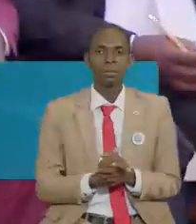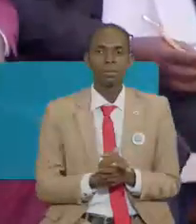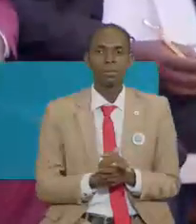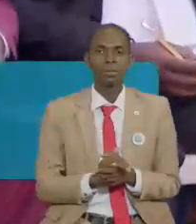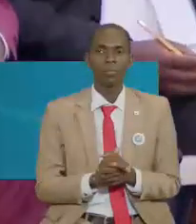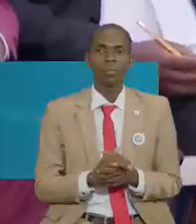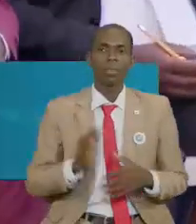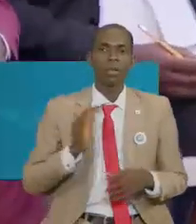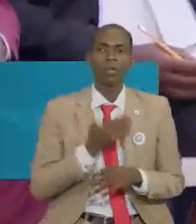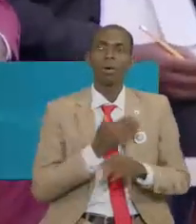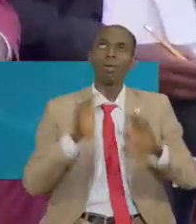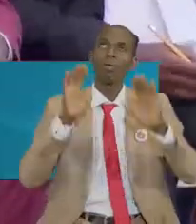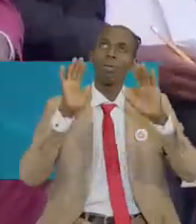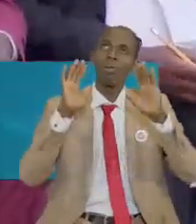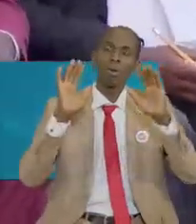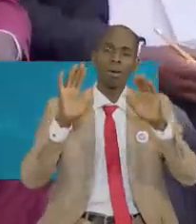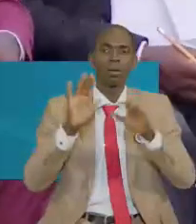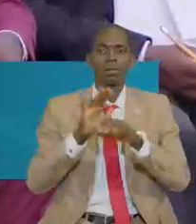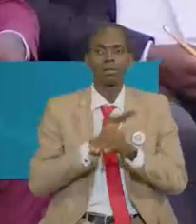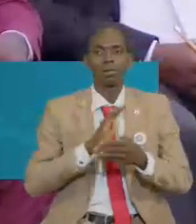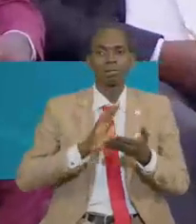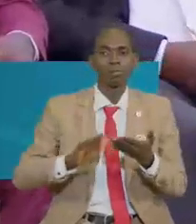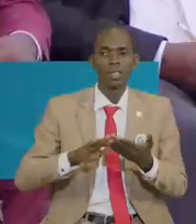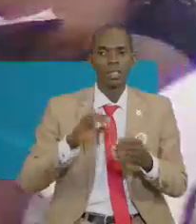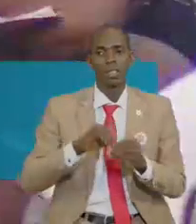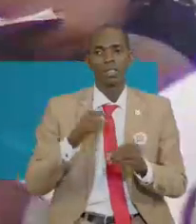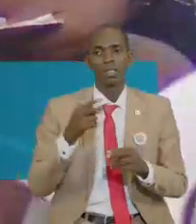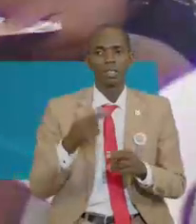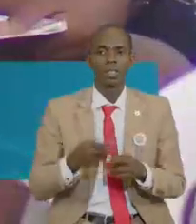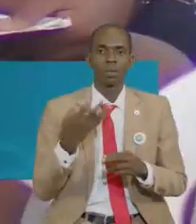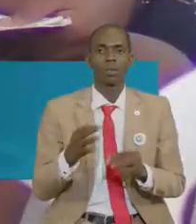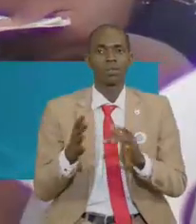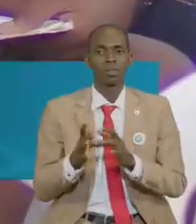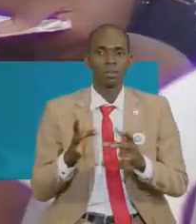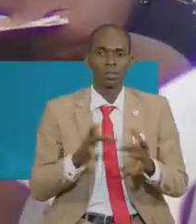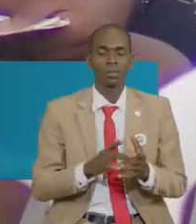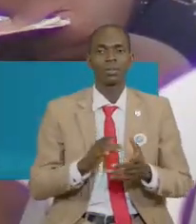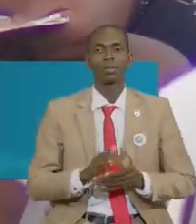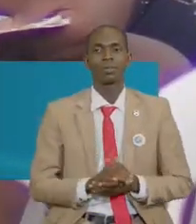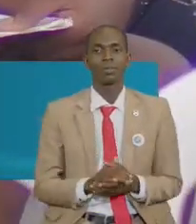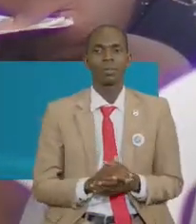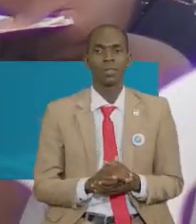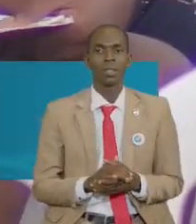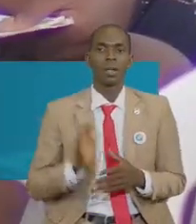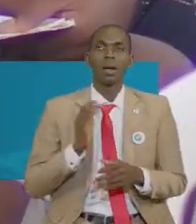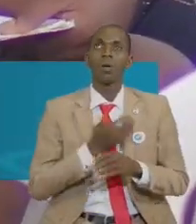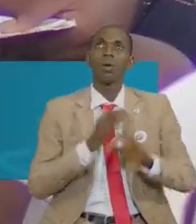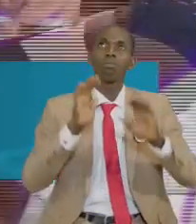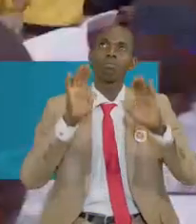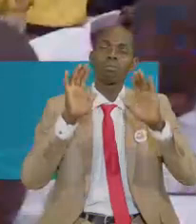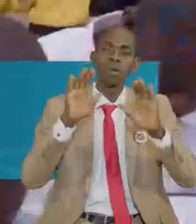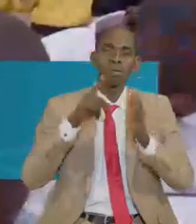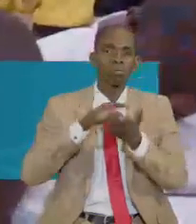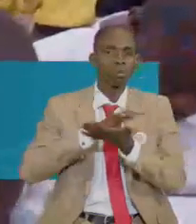a wonderful pardon in the name of Jesus. A wonderful purity in